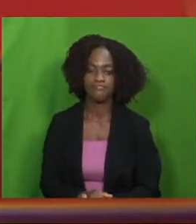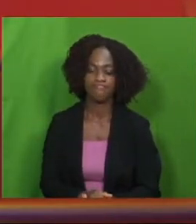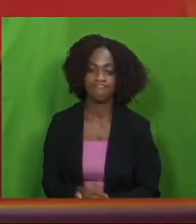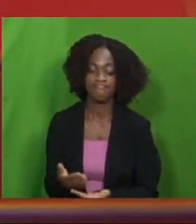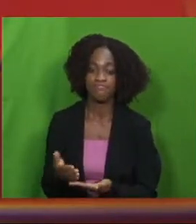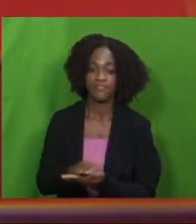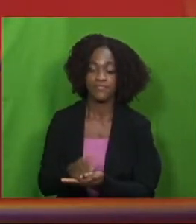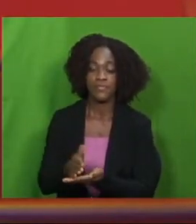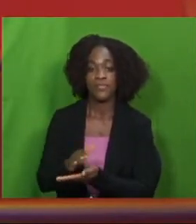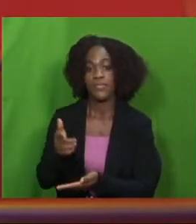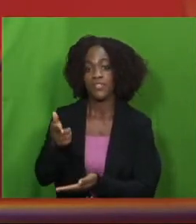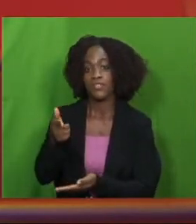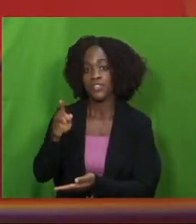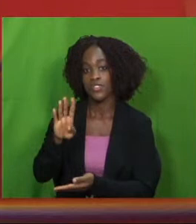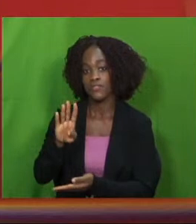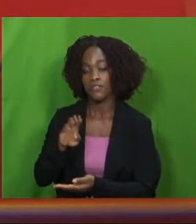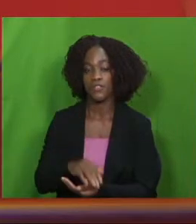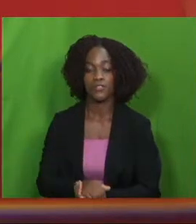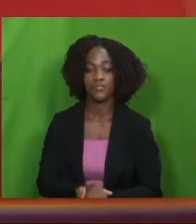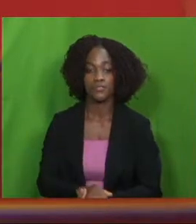page 24,